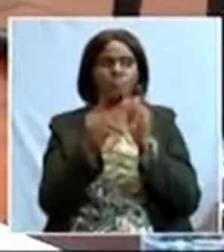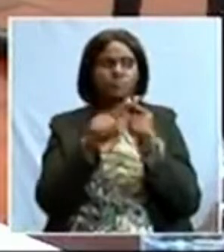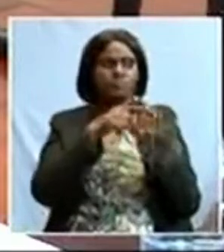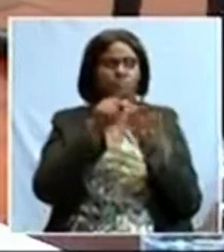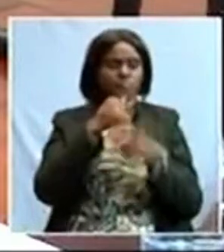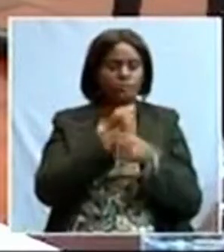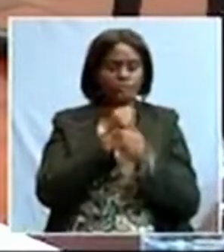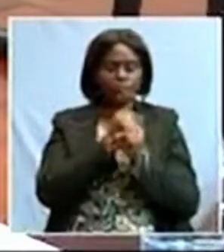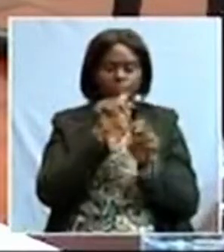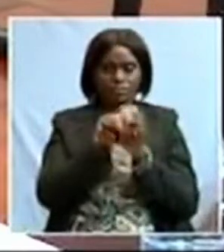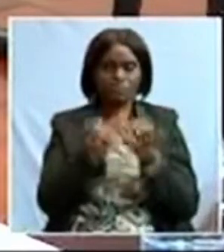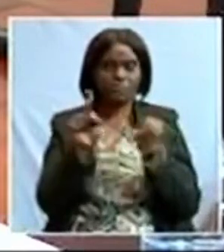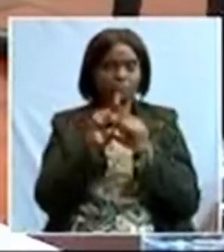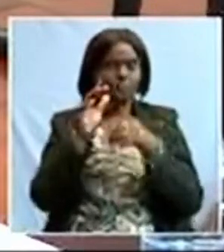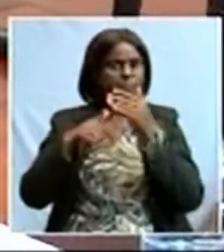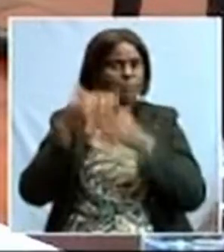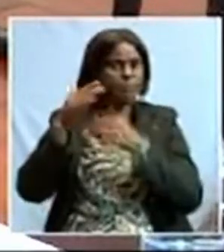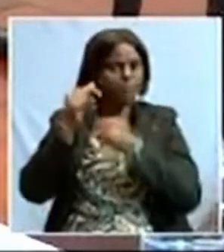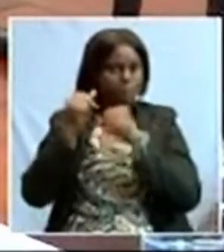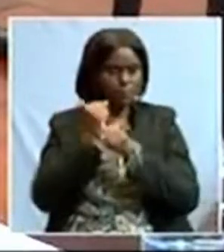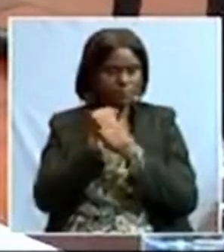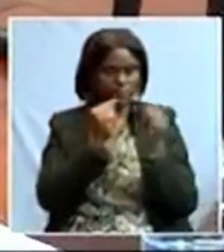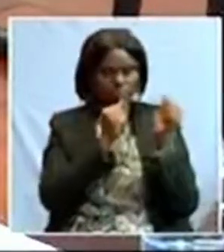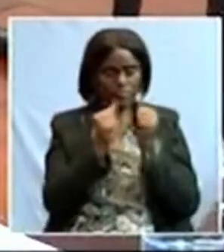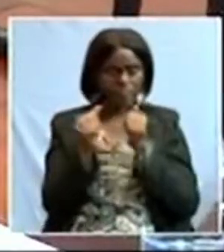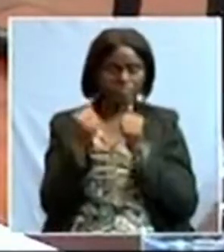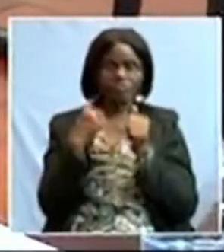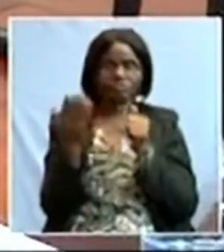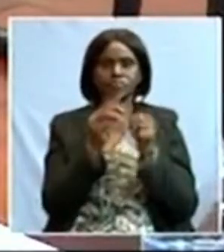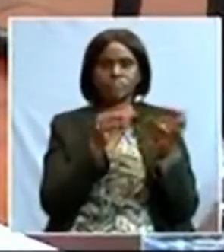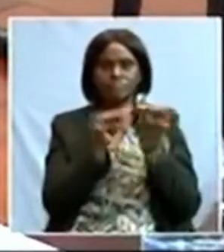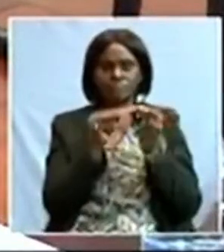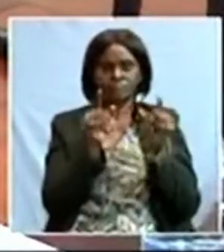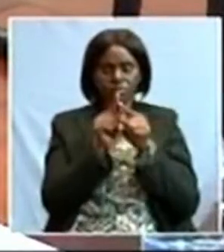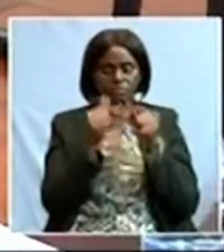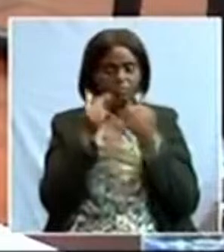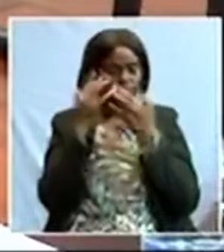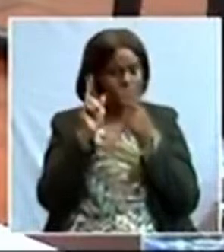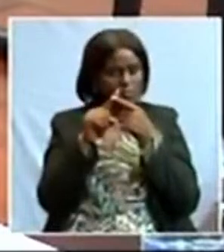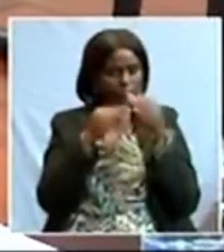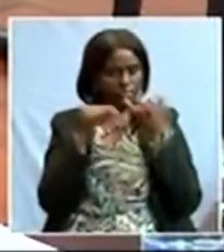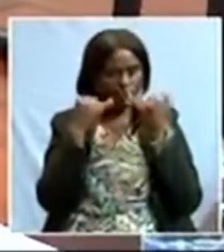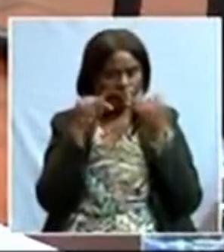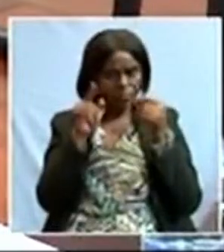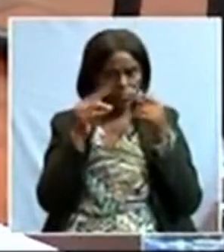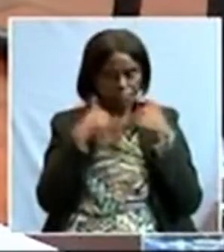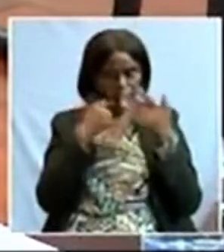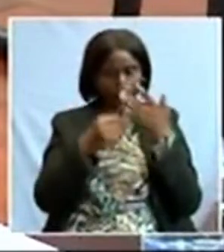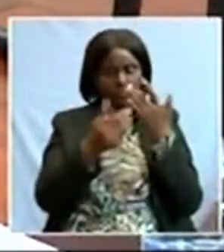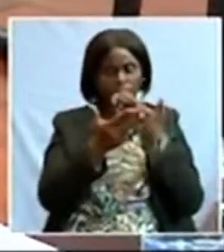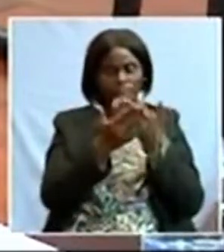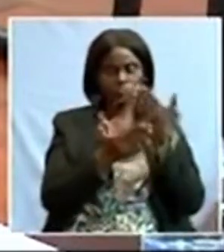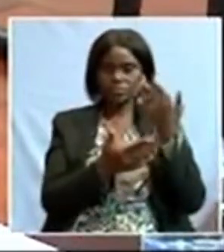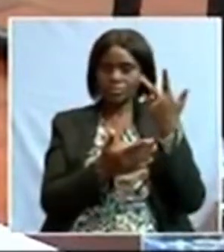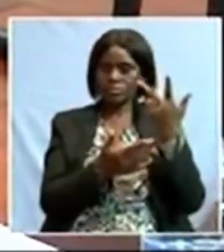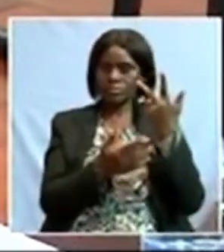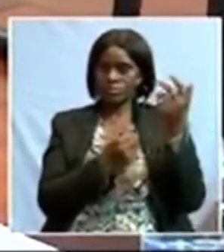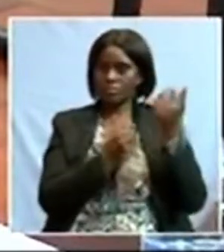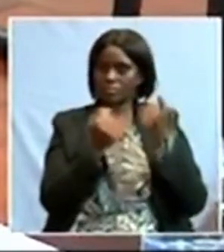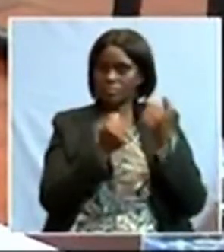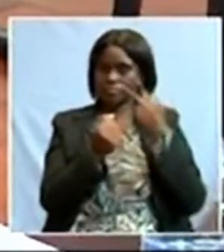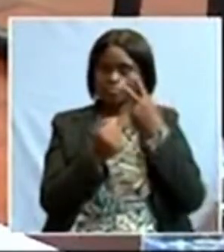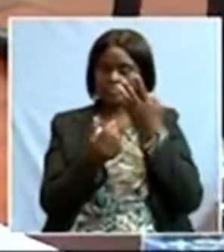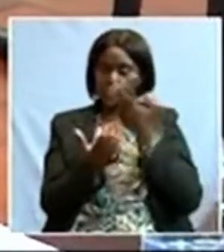being made in the subsequent year. Action taken. Management wishes to state that it has since purchased the 3 motor vehicles.